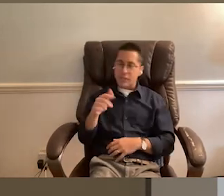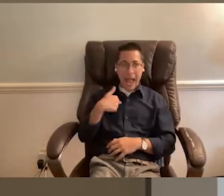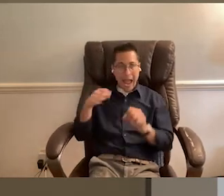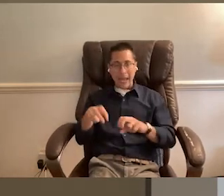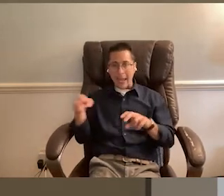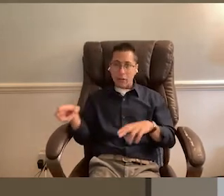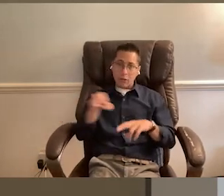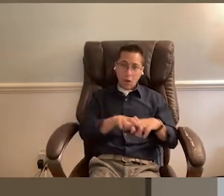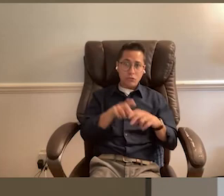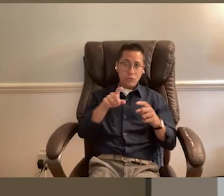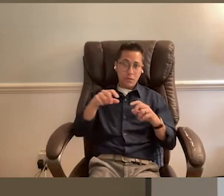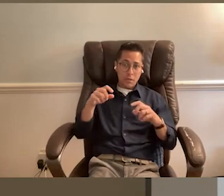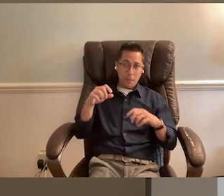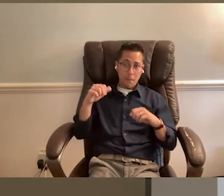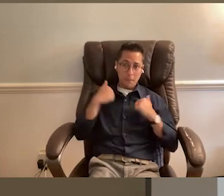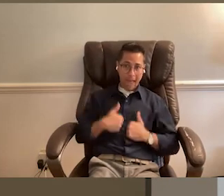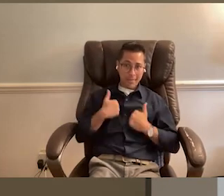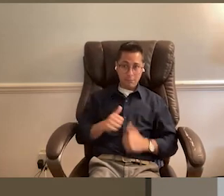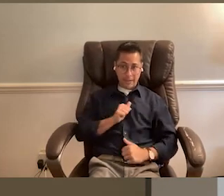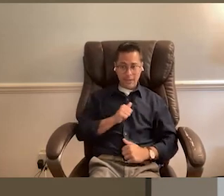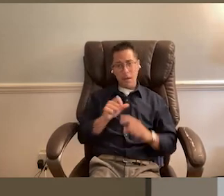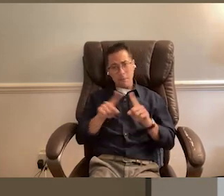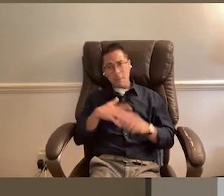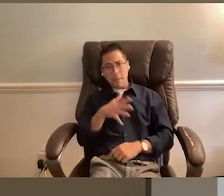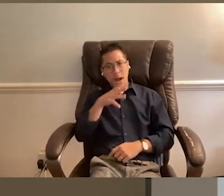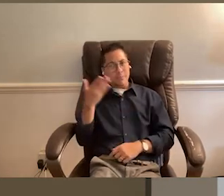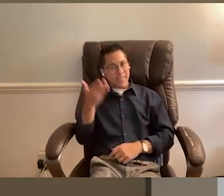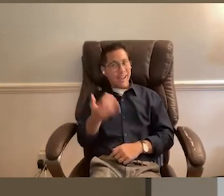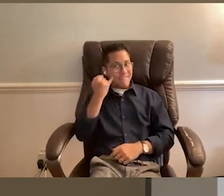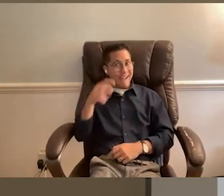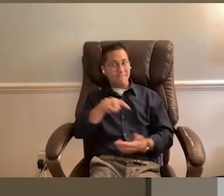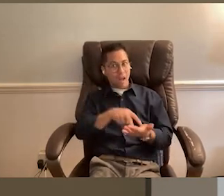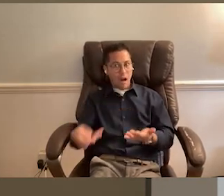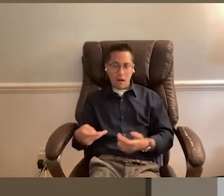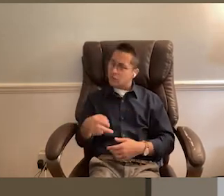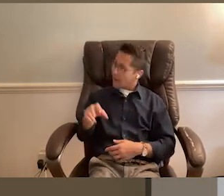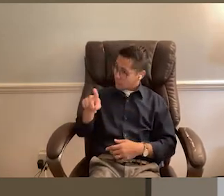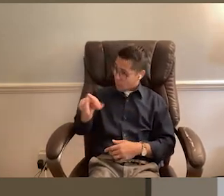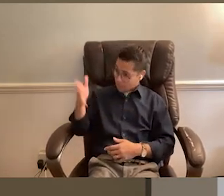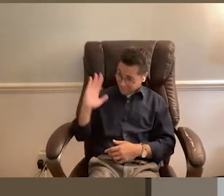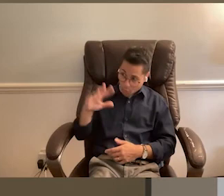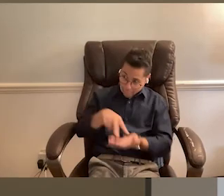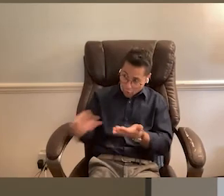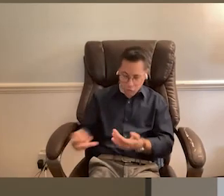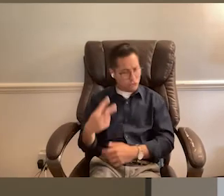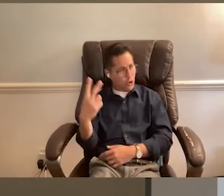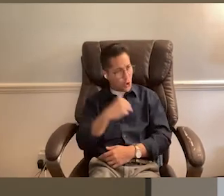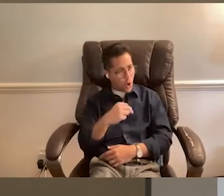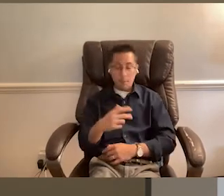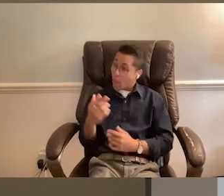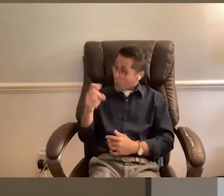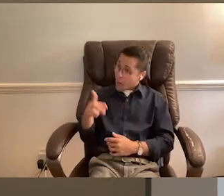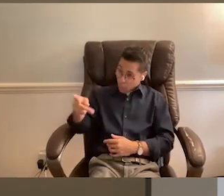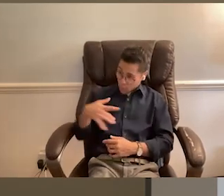one student coming in, and she is in a wheelchair and she's paralyzed, so she's going to need more of that kind of personal care stuff, and we're learning kind of along with her mom